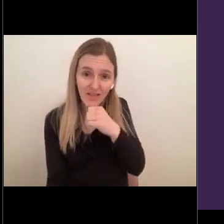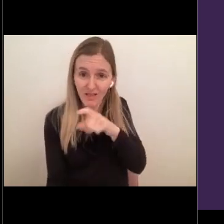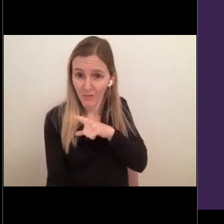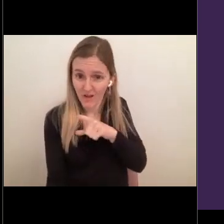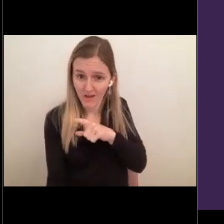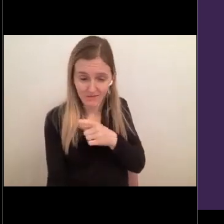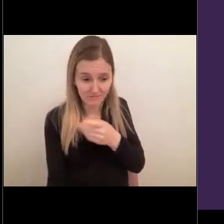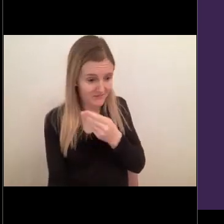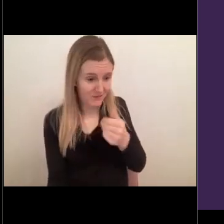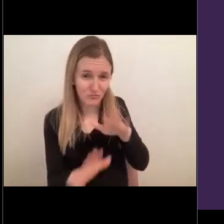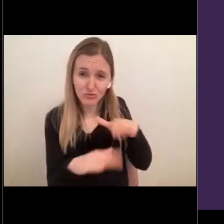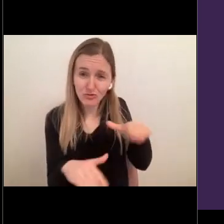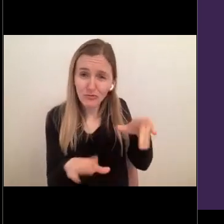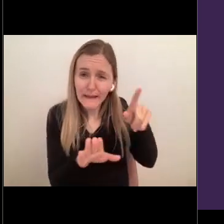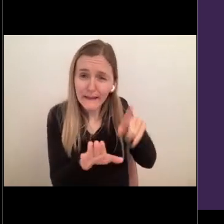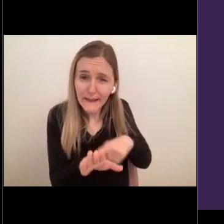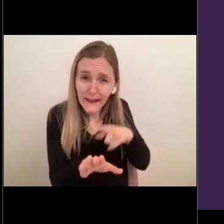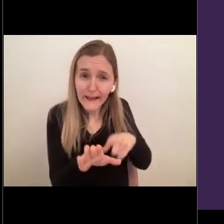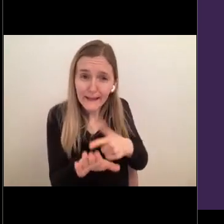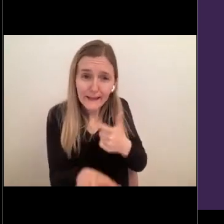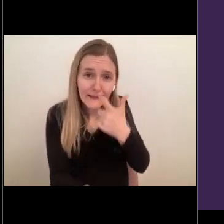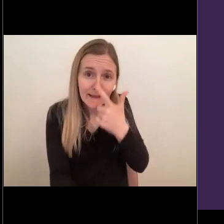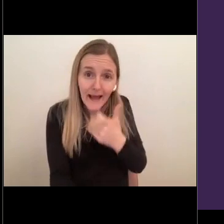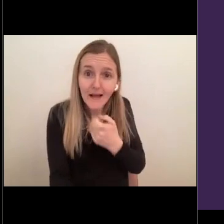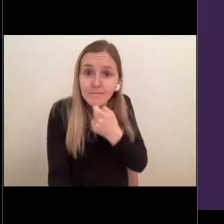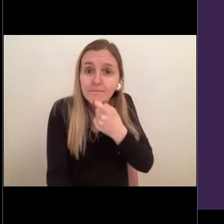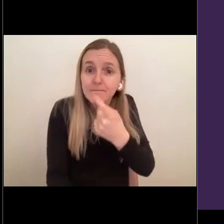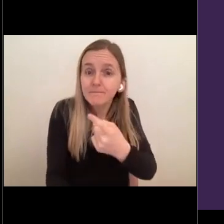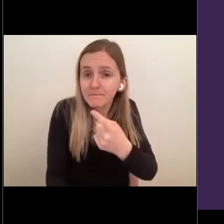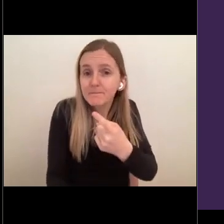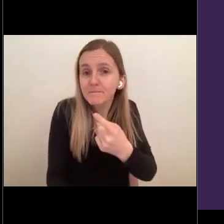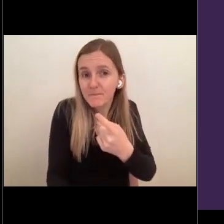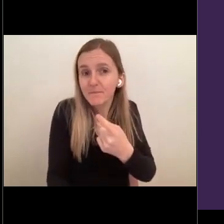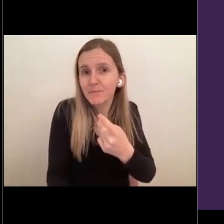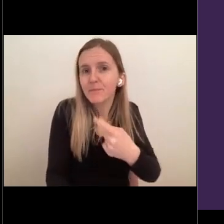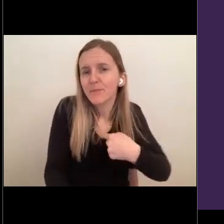to say something, at least choose something, have a choice in that.